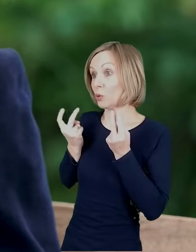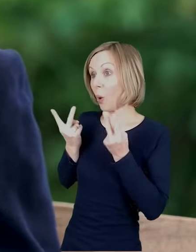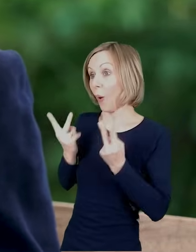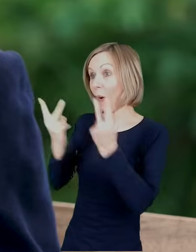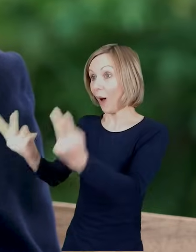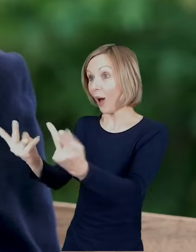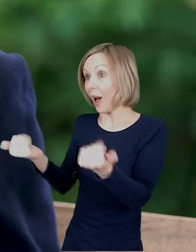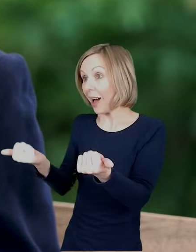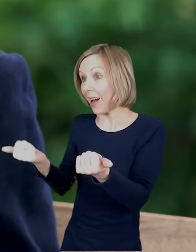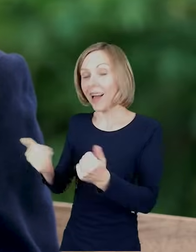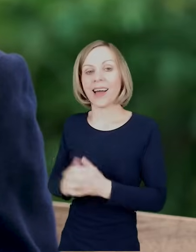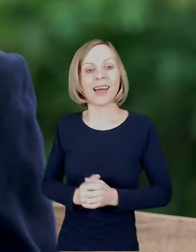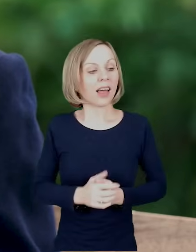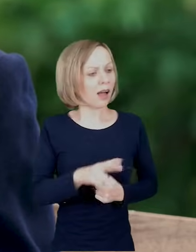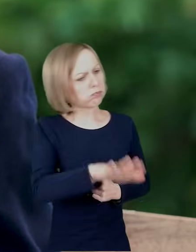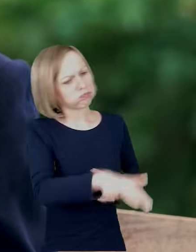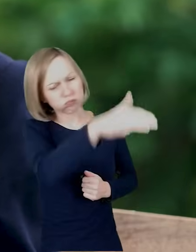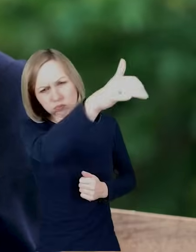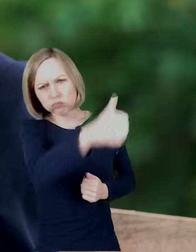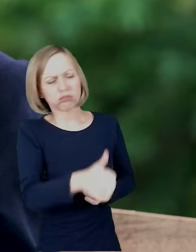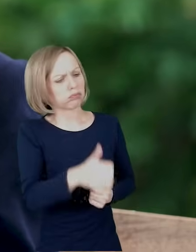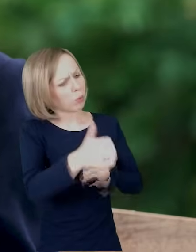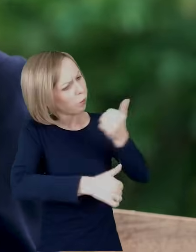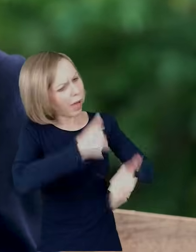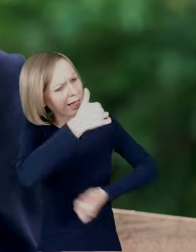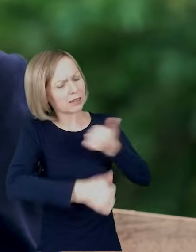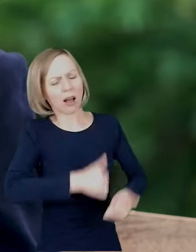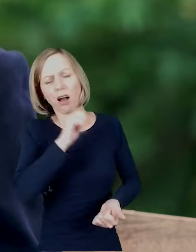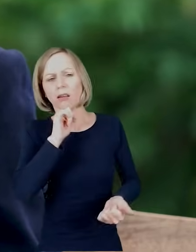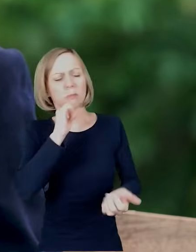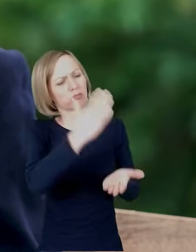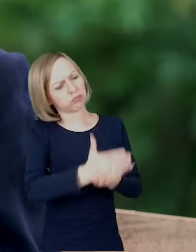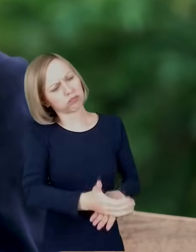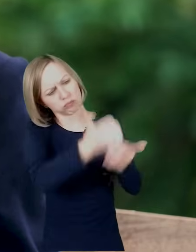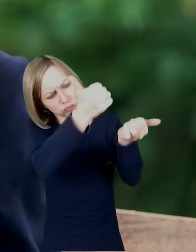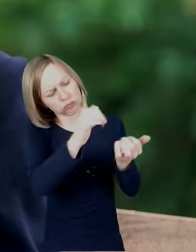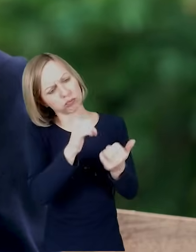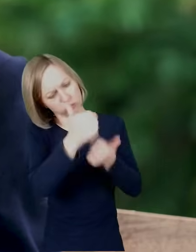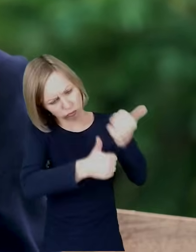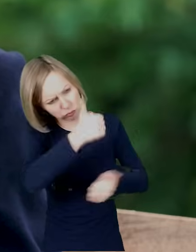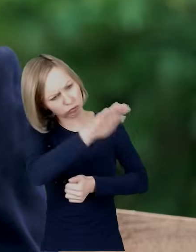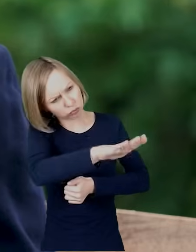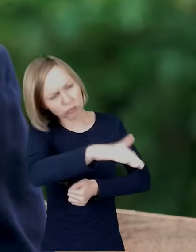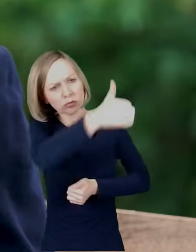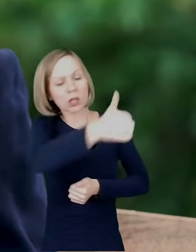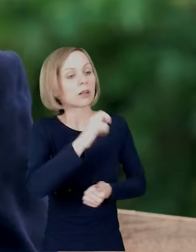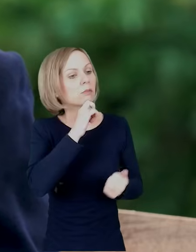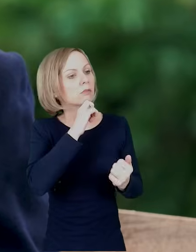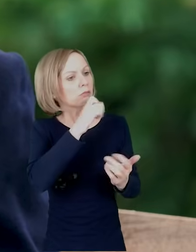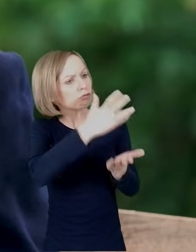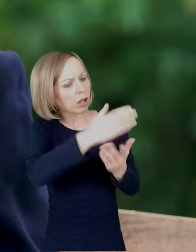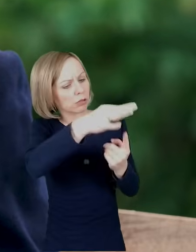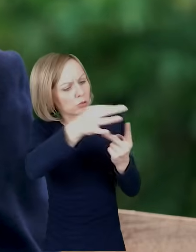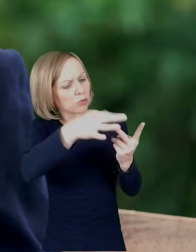have made 2 more talents. His master said to him, Well done, good and trustworthy slave. You have been trustworthy